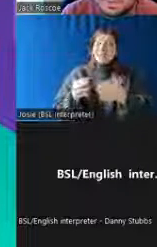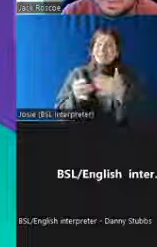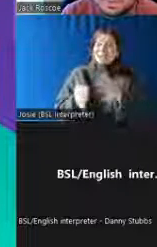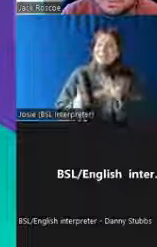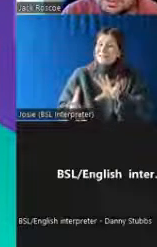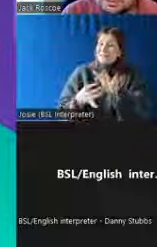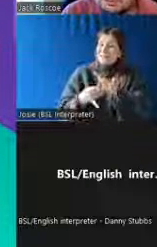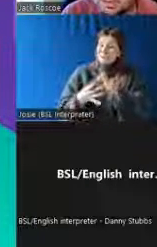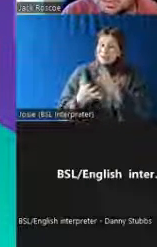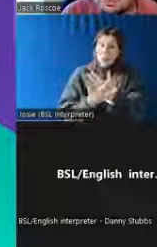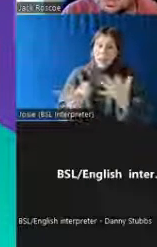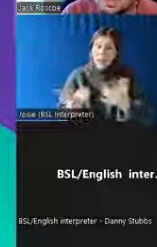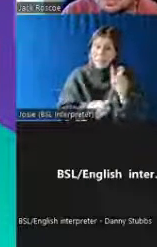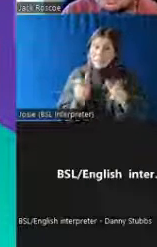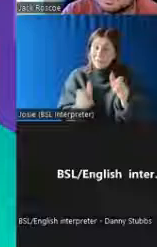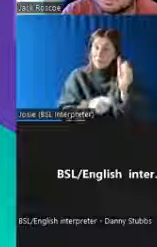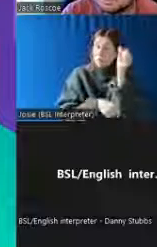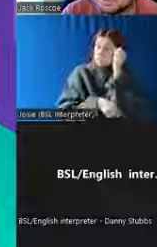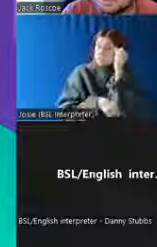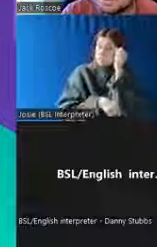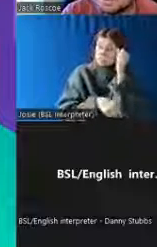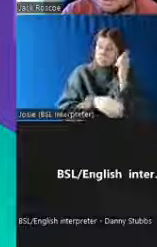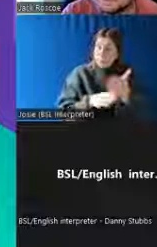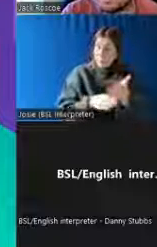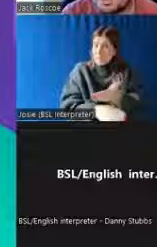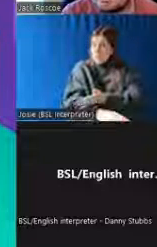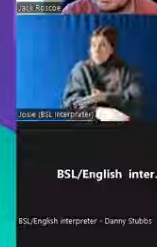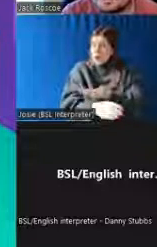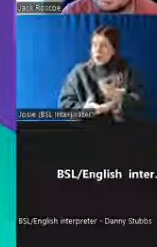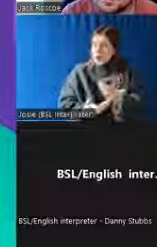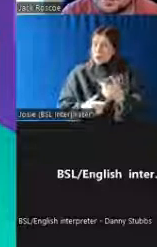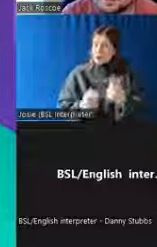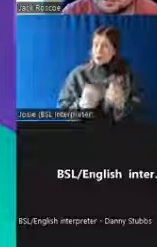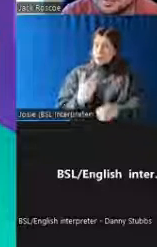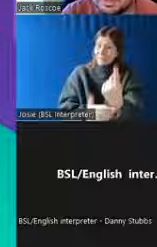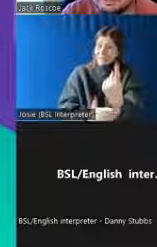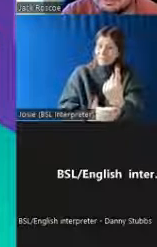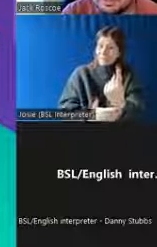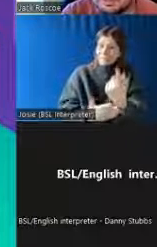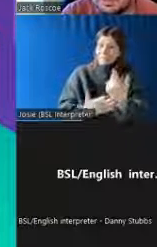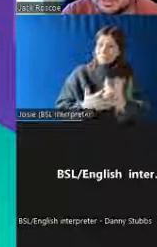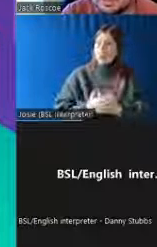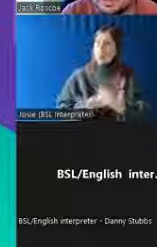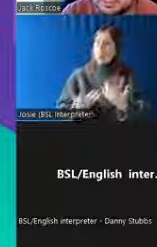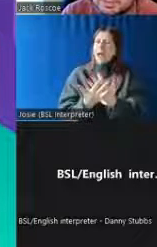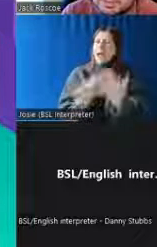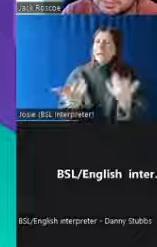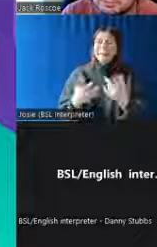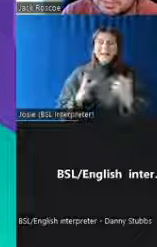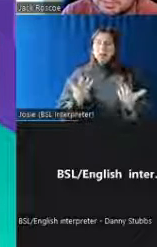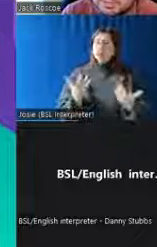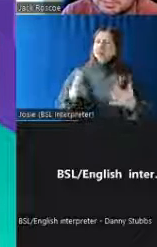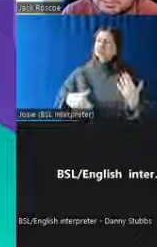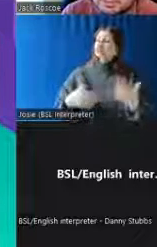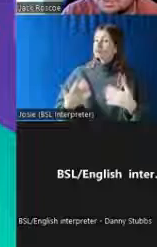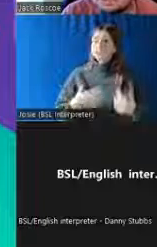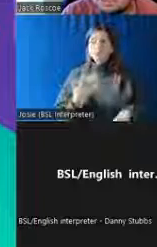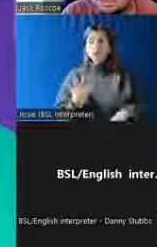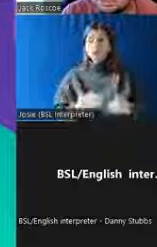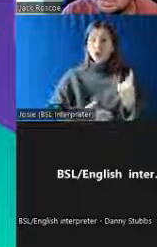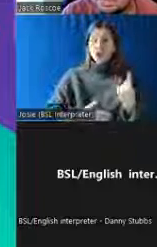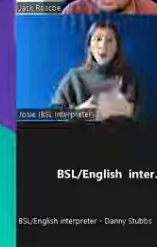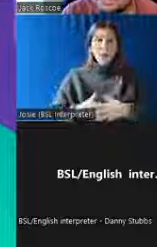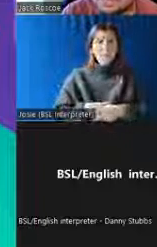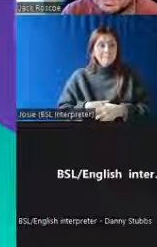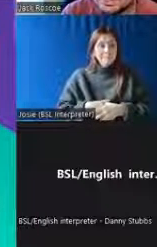question. So 44% of the people who attended were aware of it beforehand, and 99% of those who were